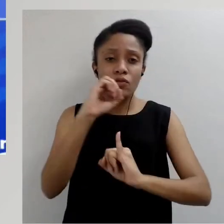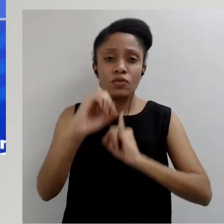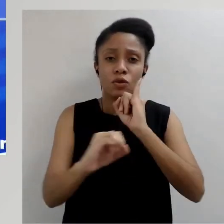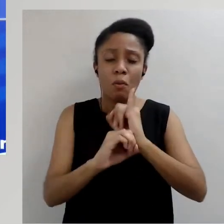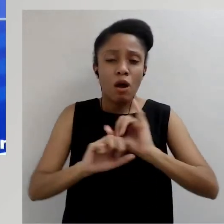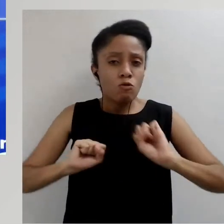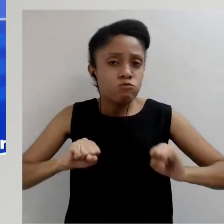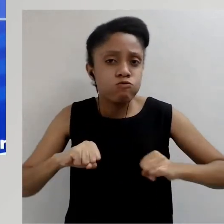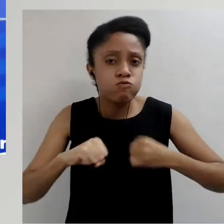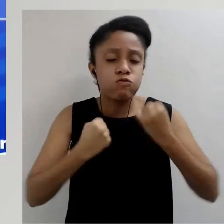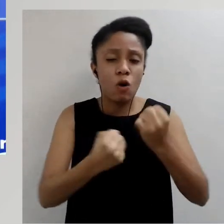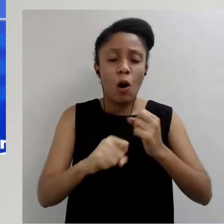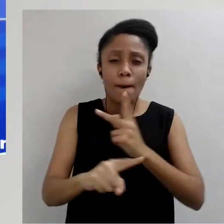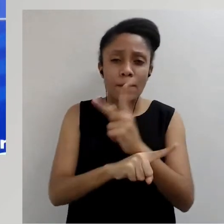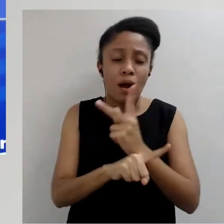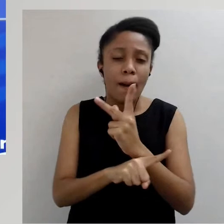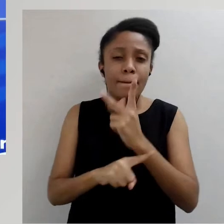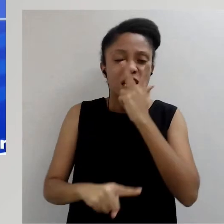be more aggressive